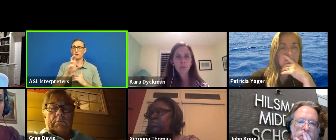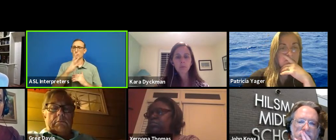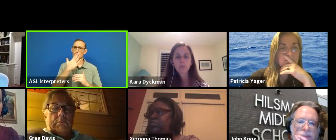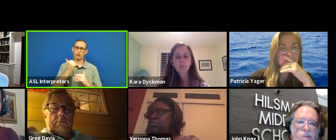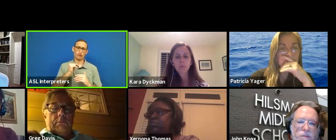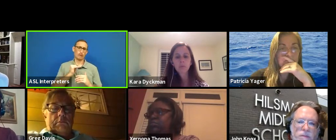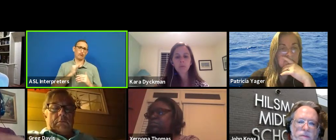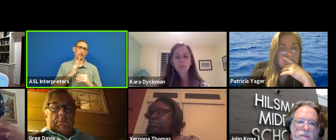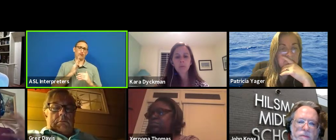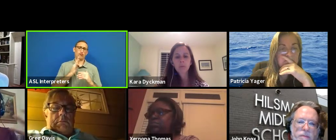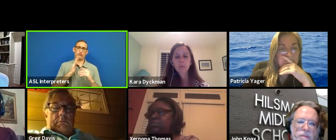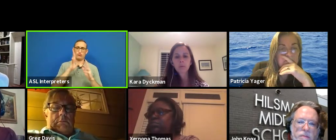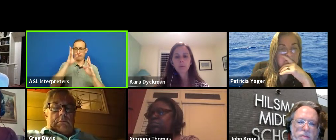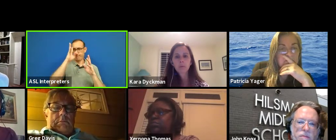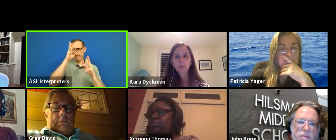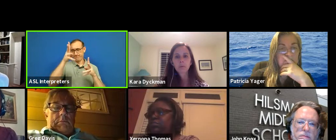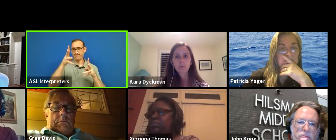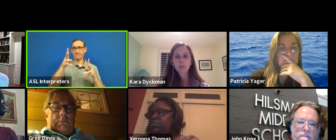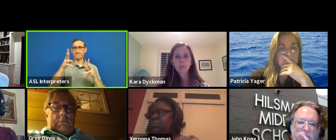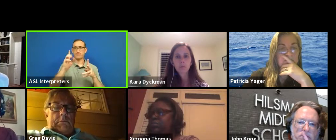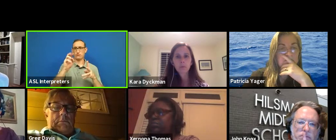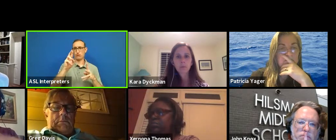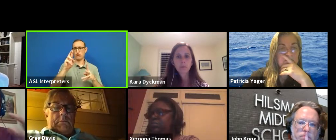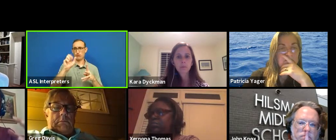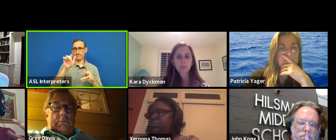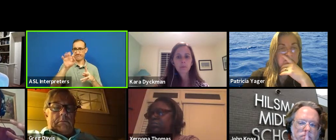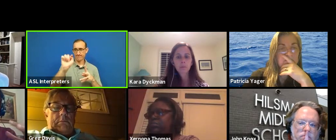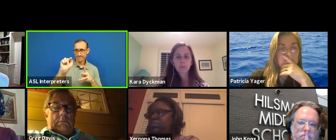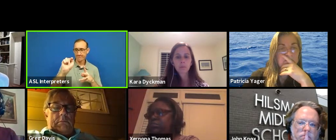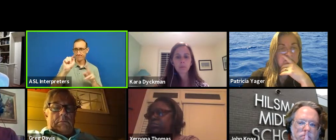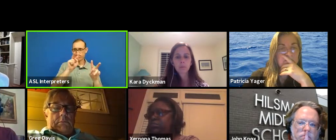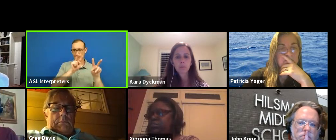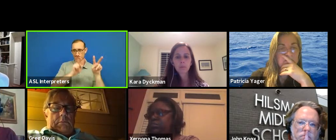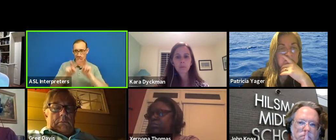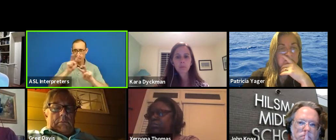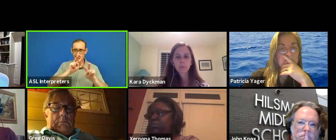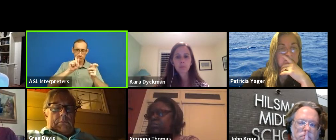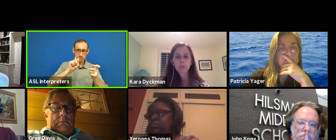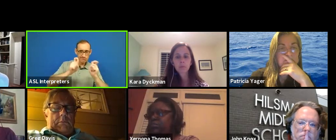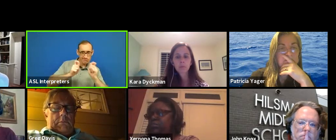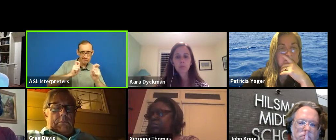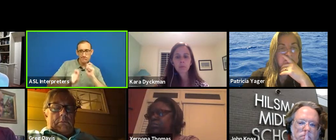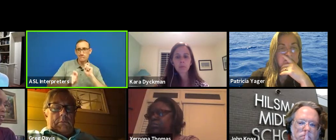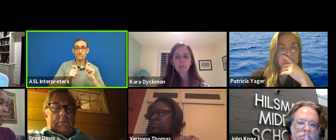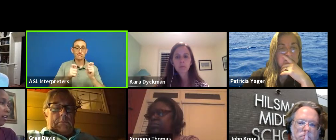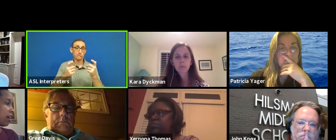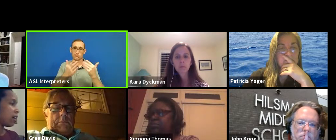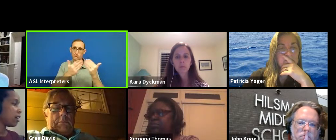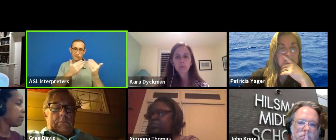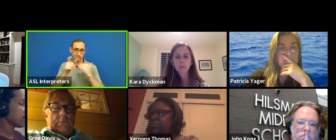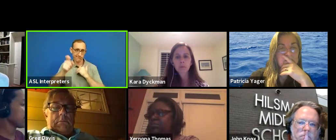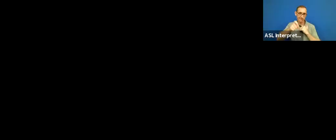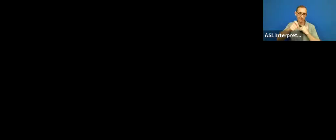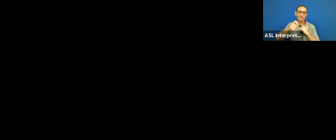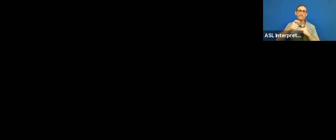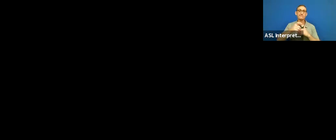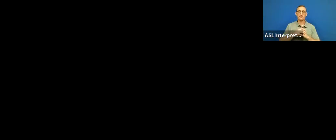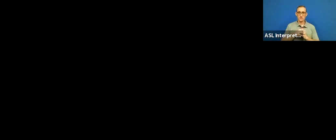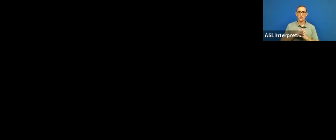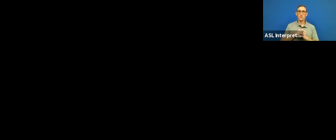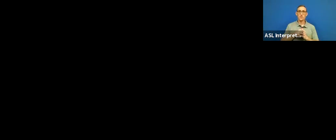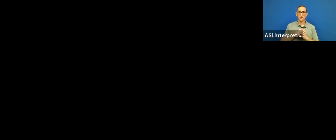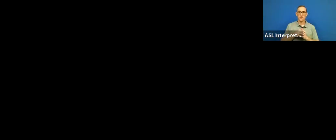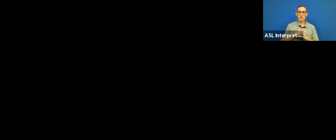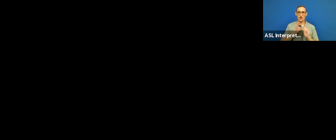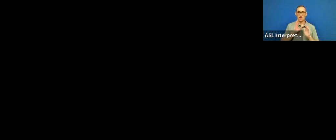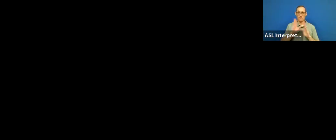a draft for us to look at, for us to adjust. We need to make any changes, but I am going to direct